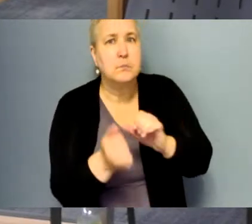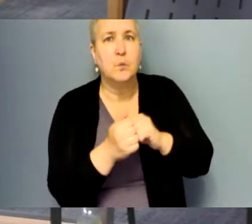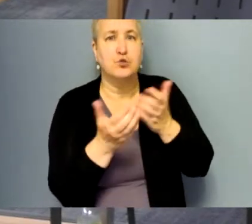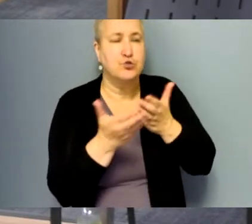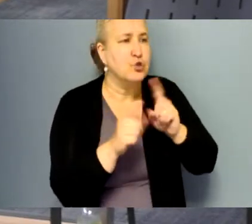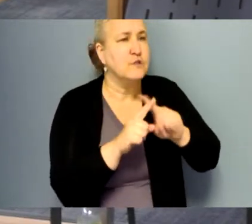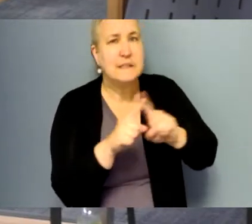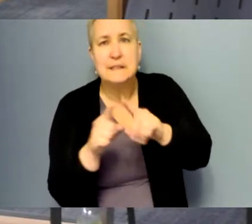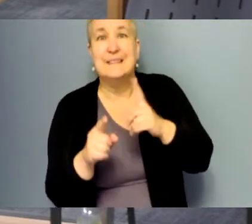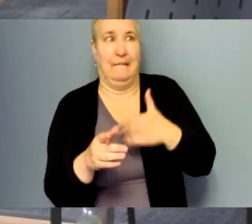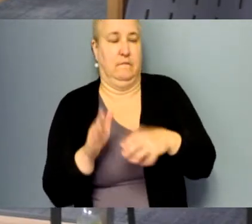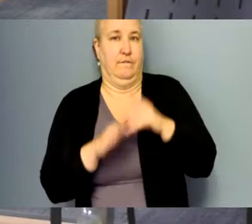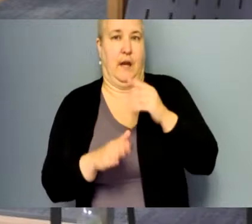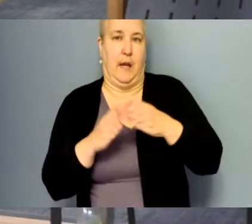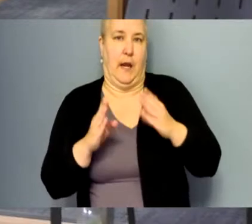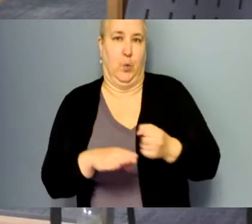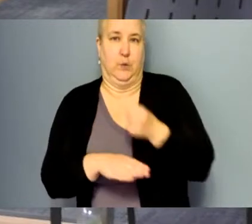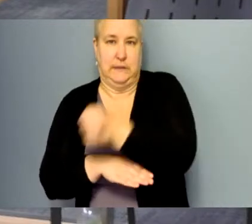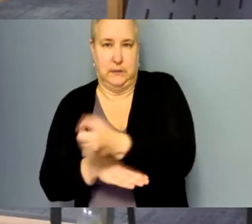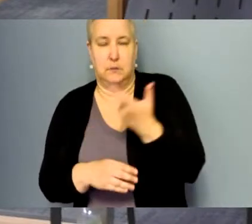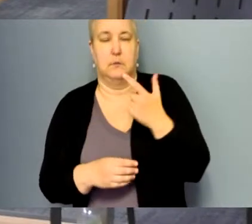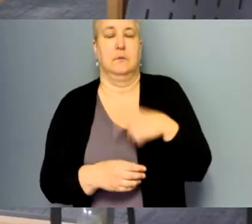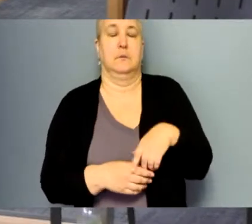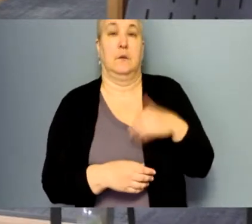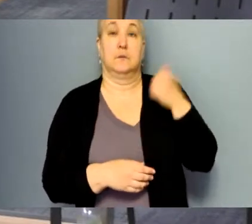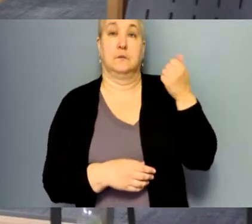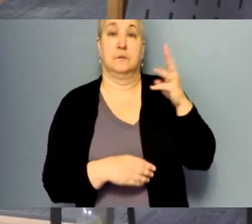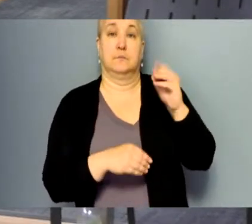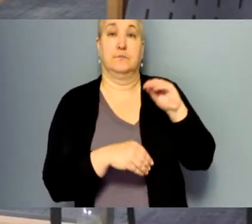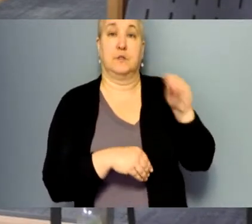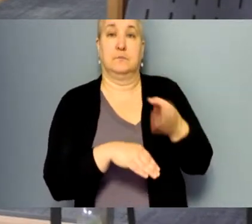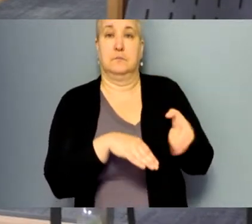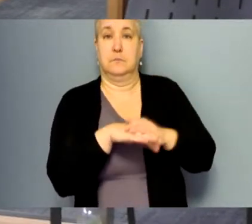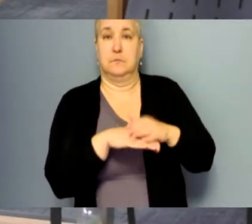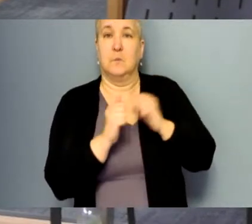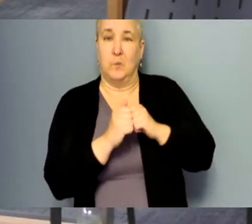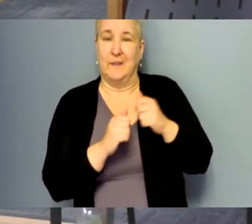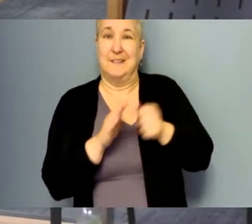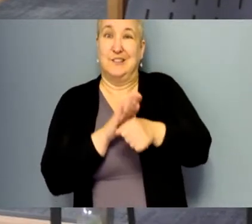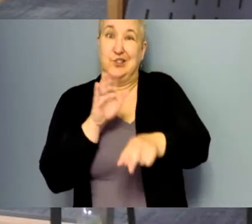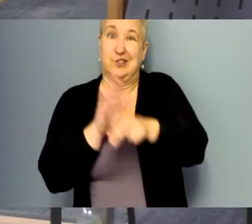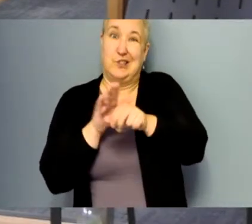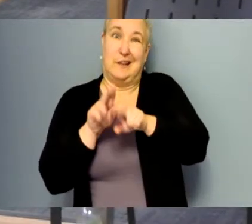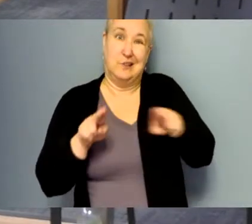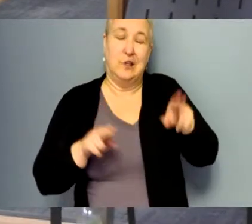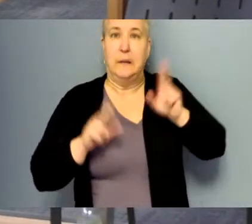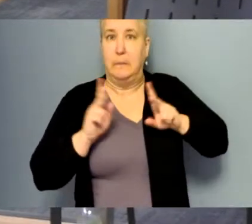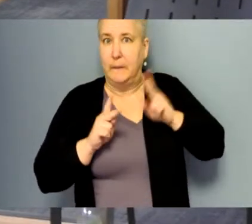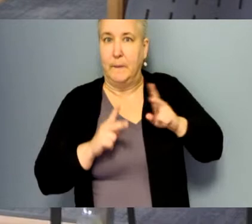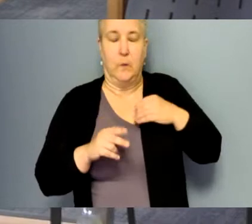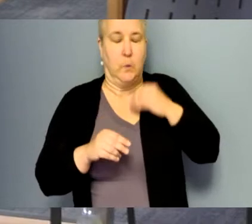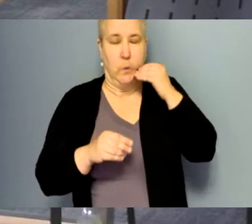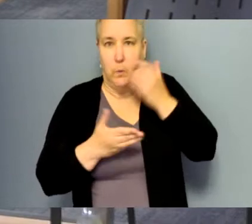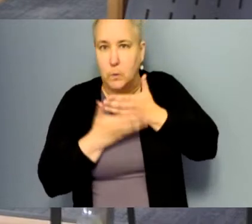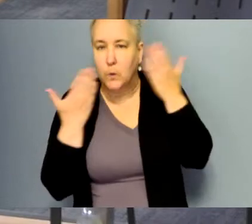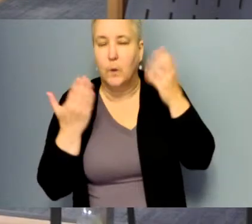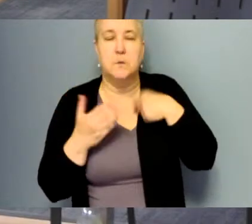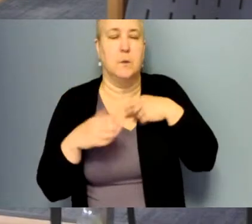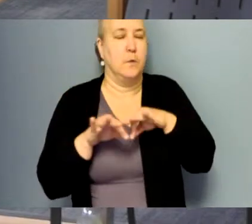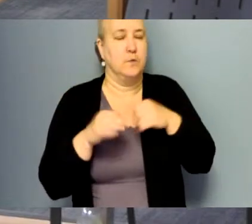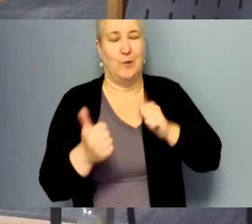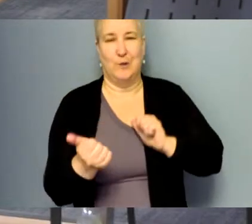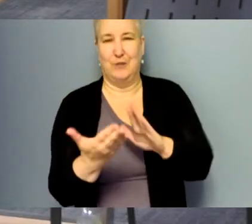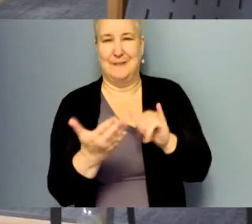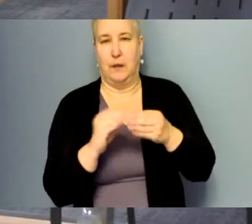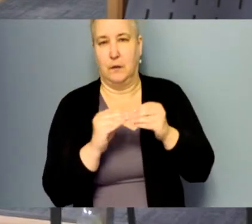into housing. We had a 16% increase in unsheltered homelessness in the 2023 PIT count, so this is an attempt to try to address